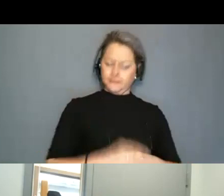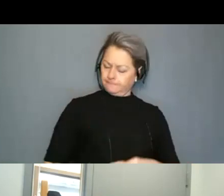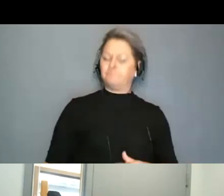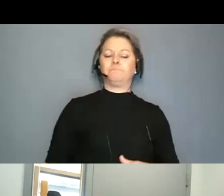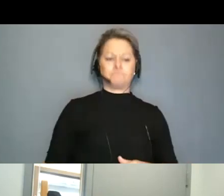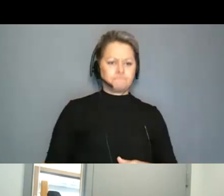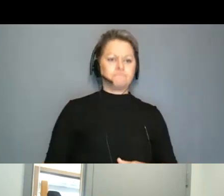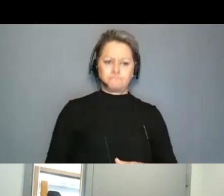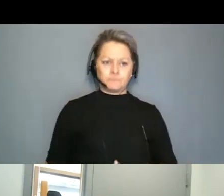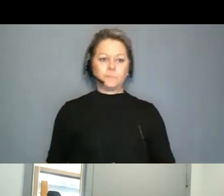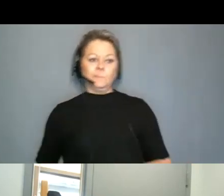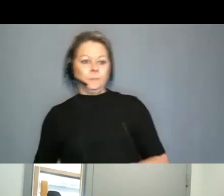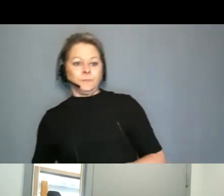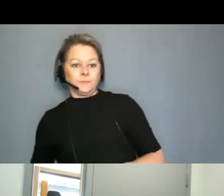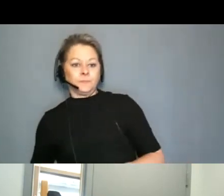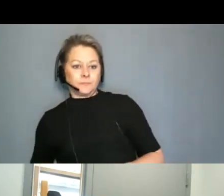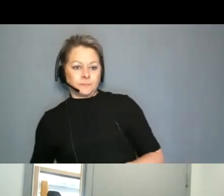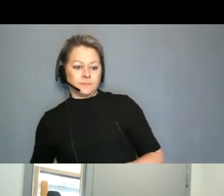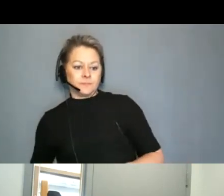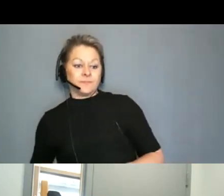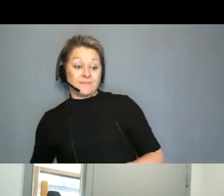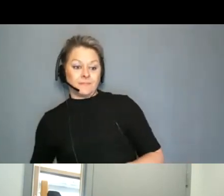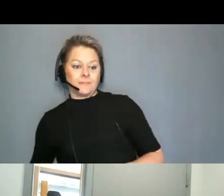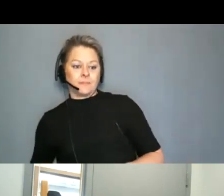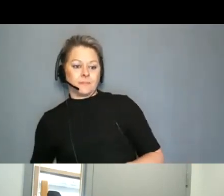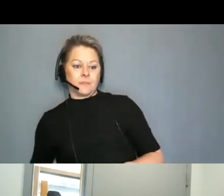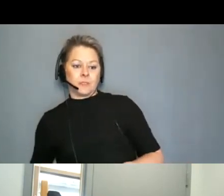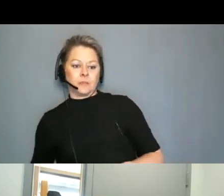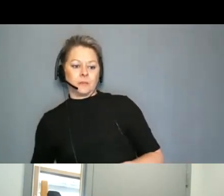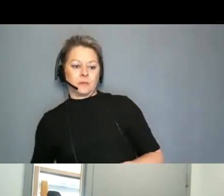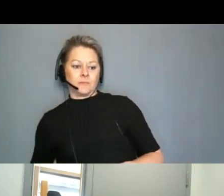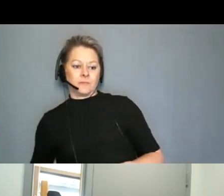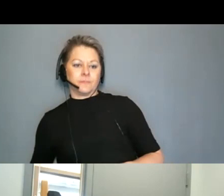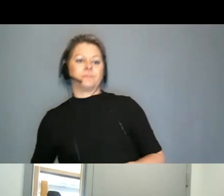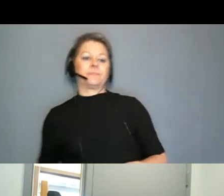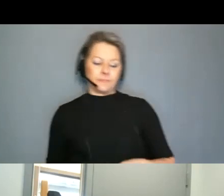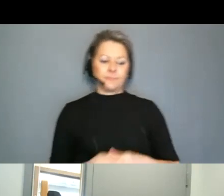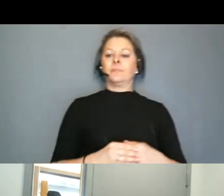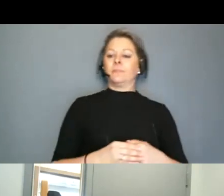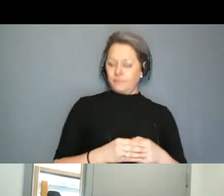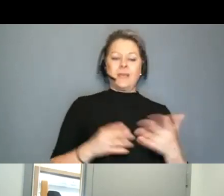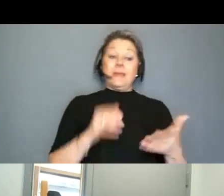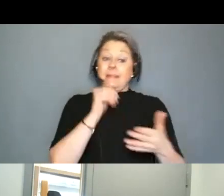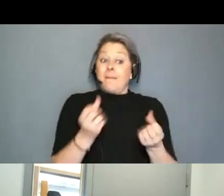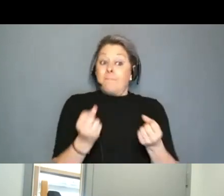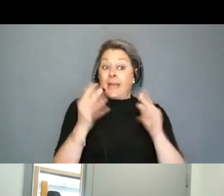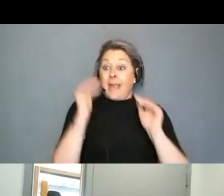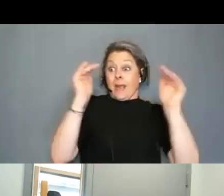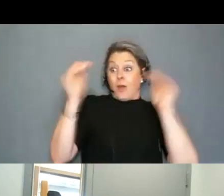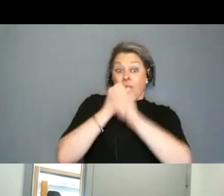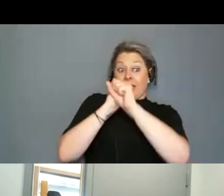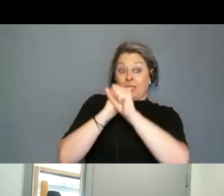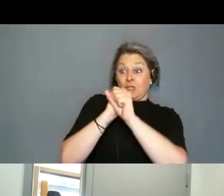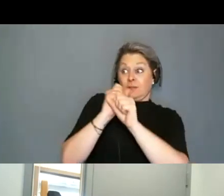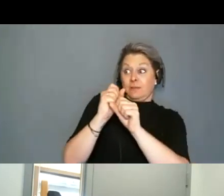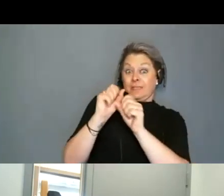And if we think about it, again, there's not a whole lot of adult protection cases that go down that road. So I don't think the volume of work